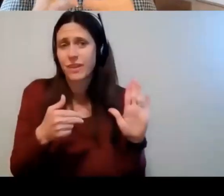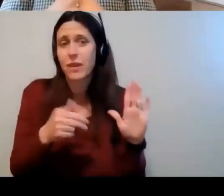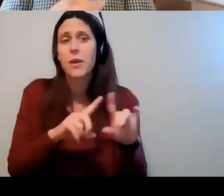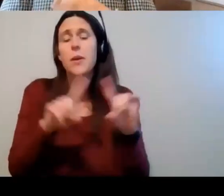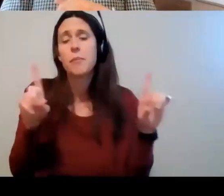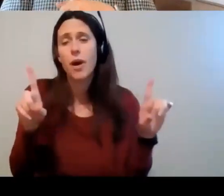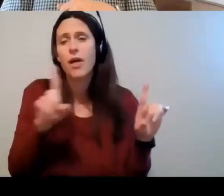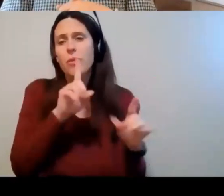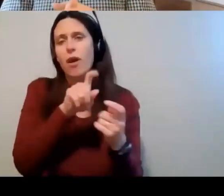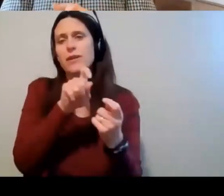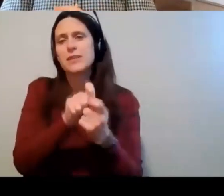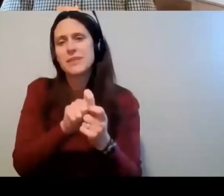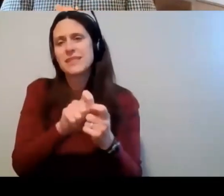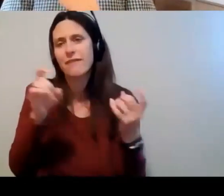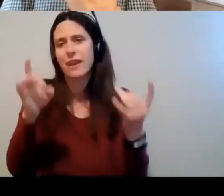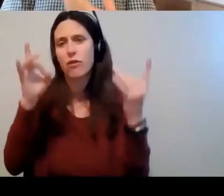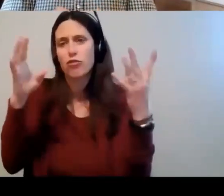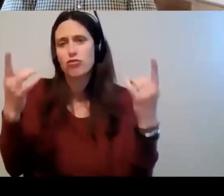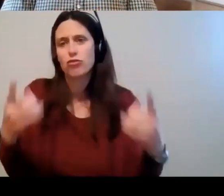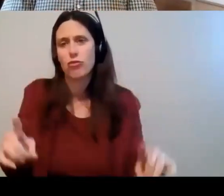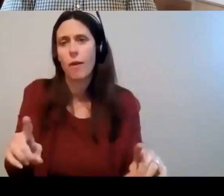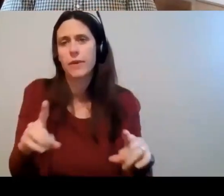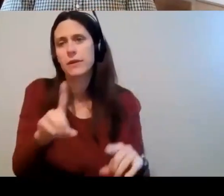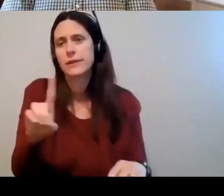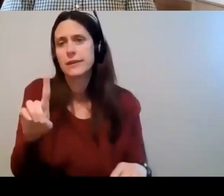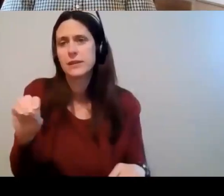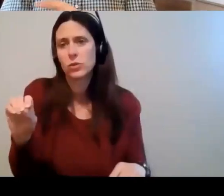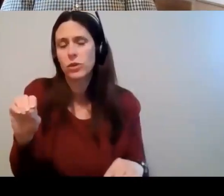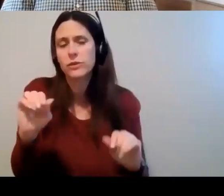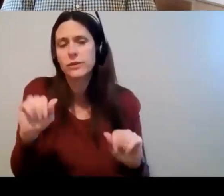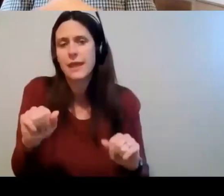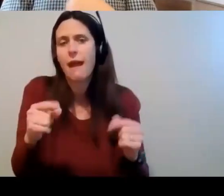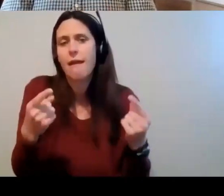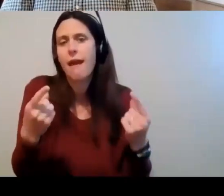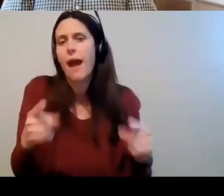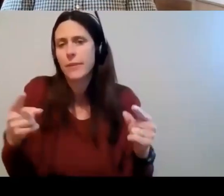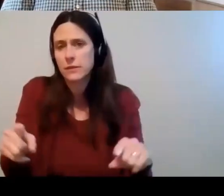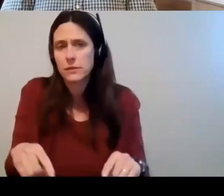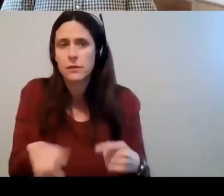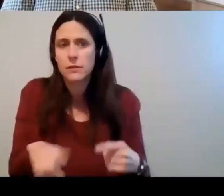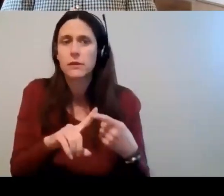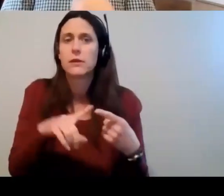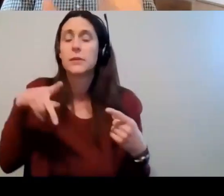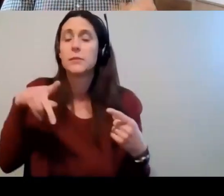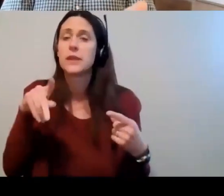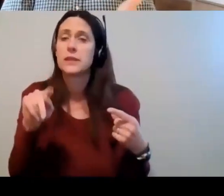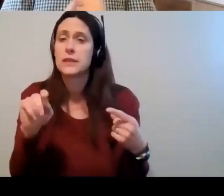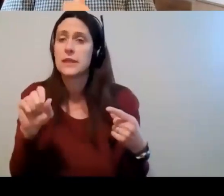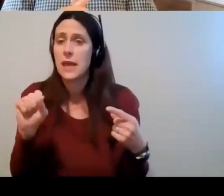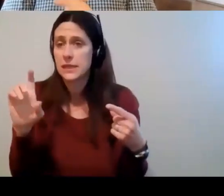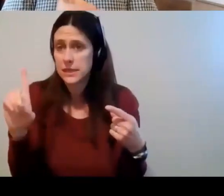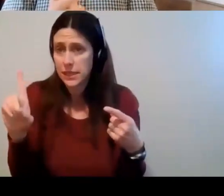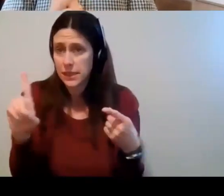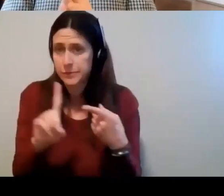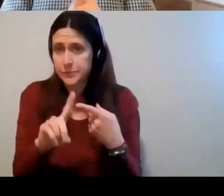there are those specific trauma disorders that do occur for people who've experienced a trauma. So that can be post-traumatic stress disorder, which